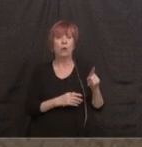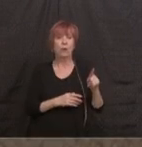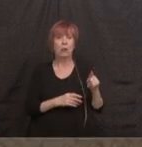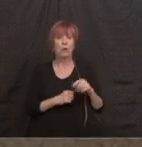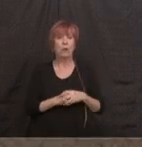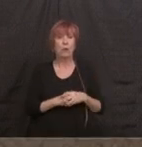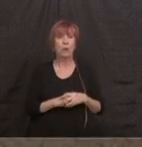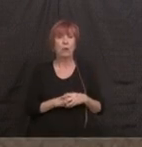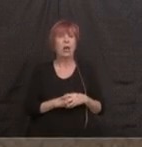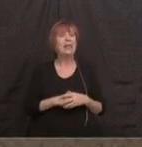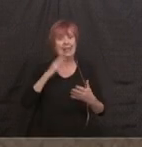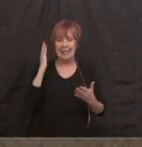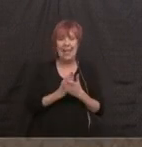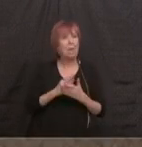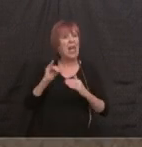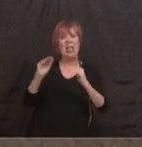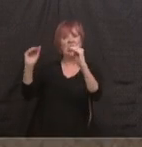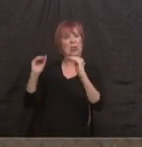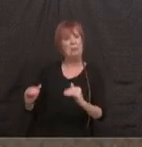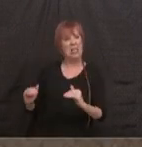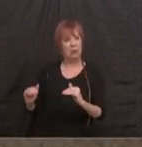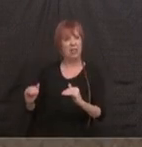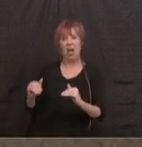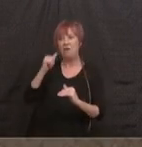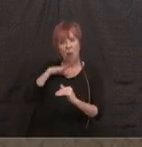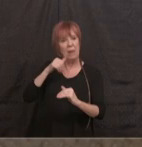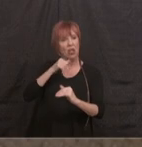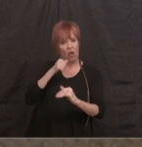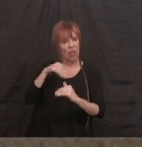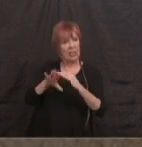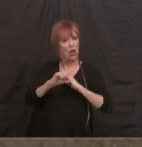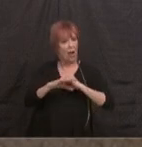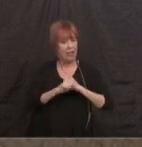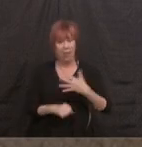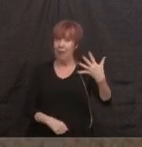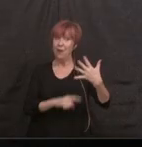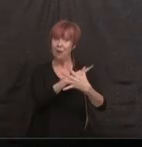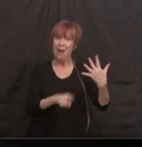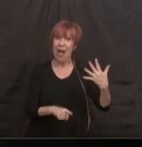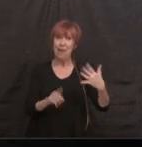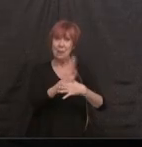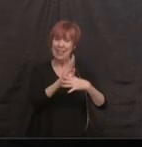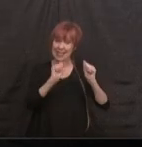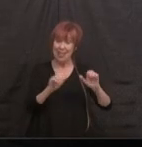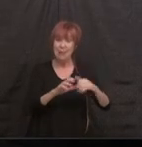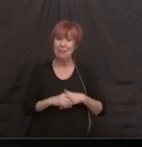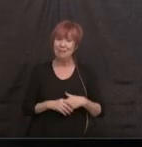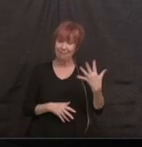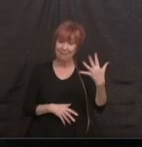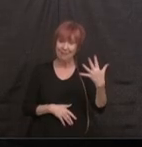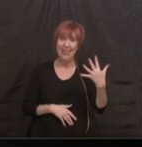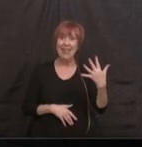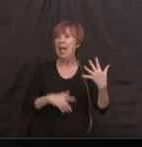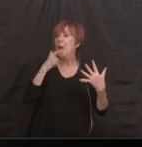to that, and to end diminishment of girls and women in your advertising. So those are five things that businesses can do. Yeah. And because